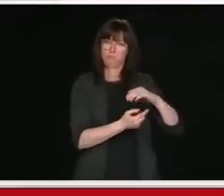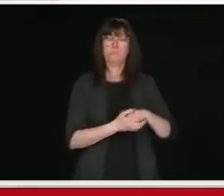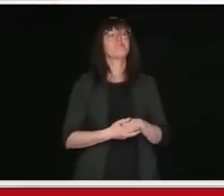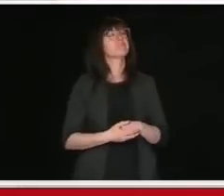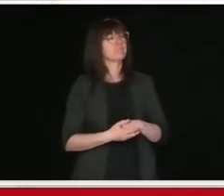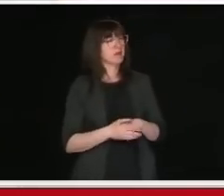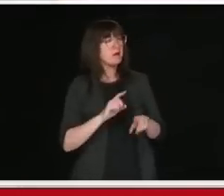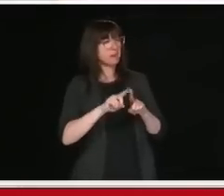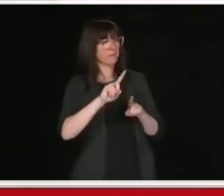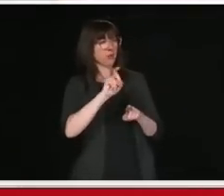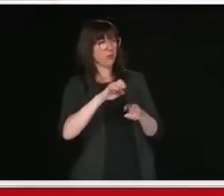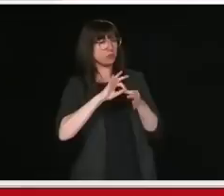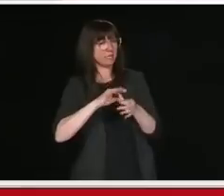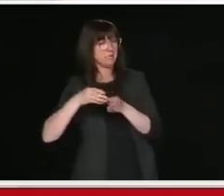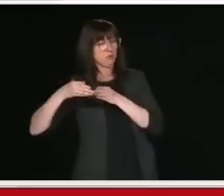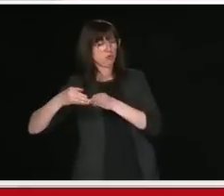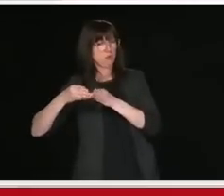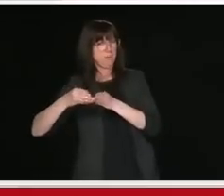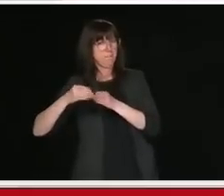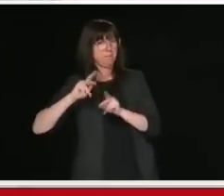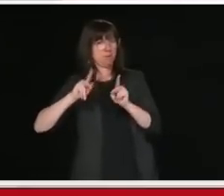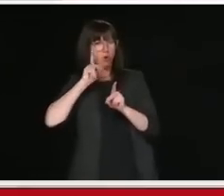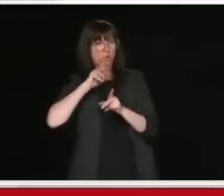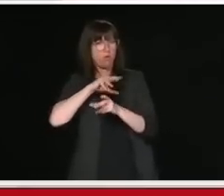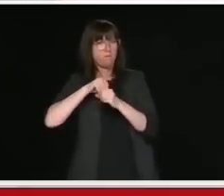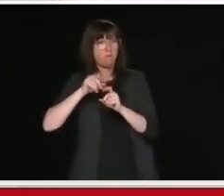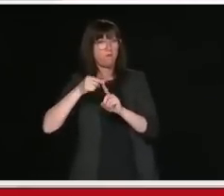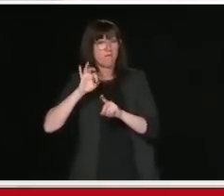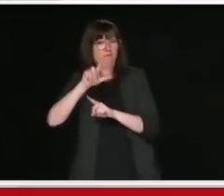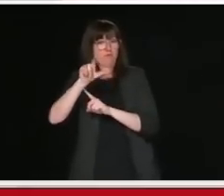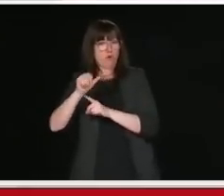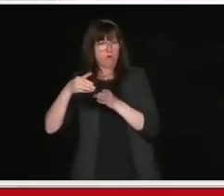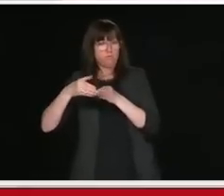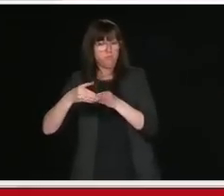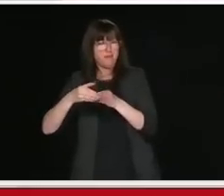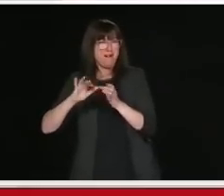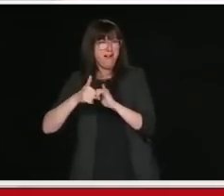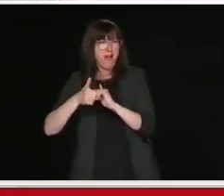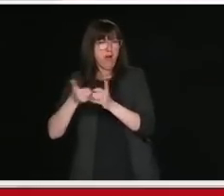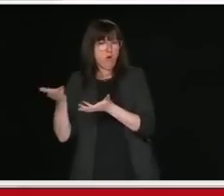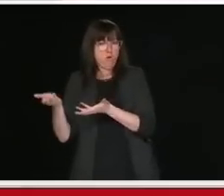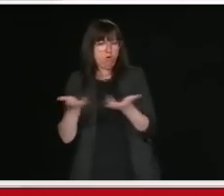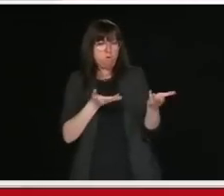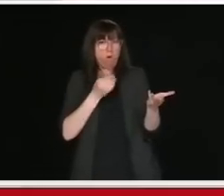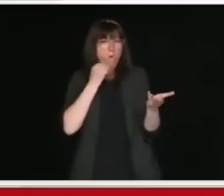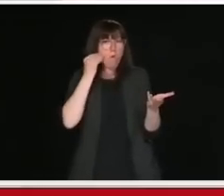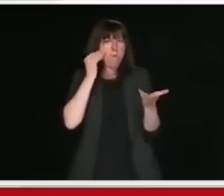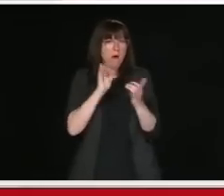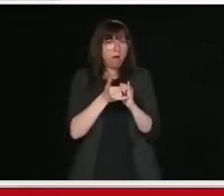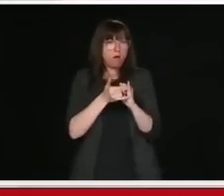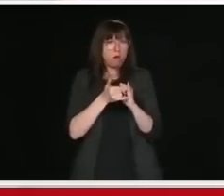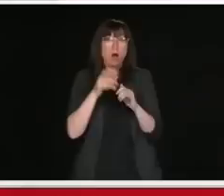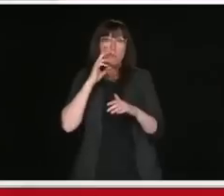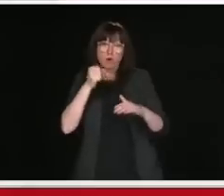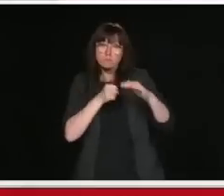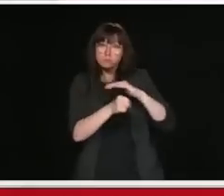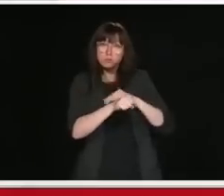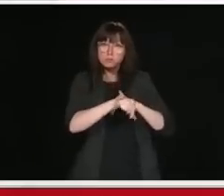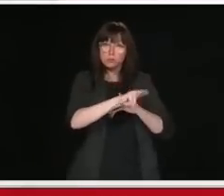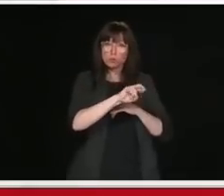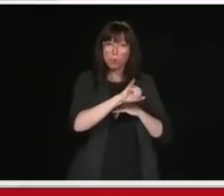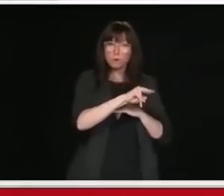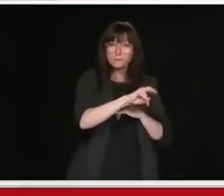specifically from Florida. How are they going to be getting home, and will they be quarantined more specifically or just asked to go home? My